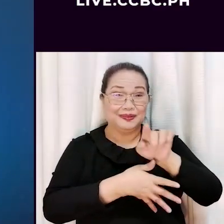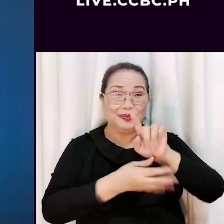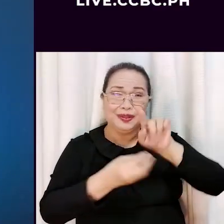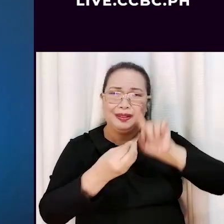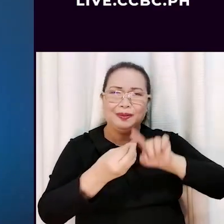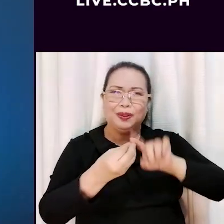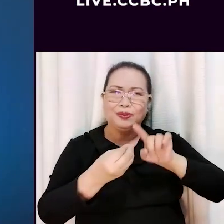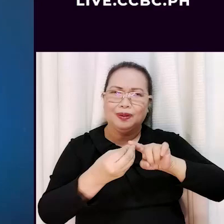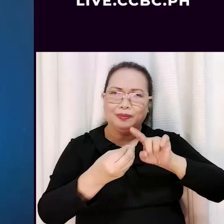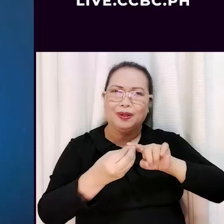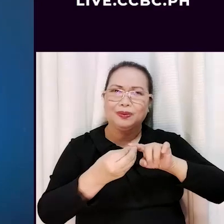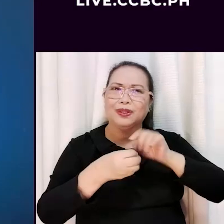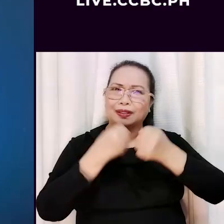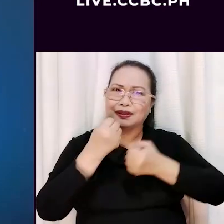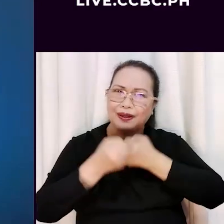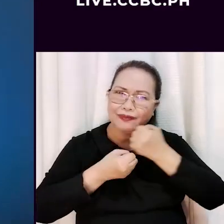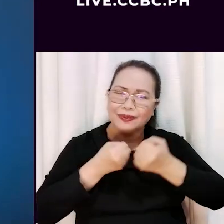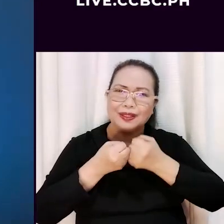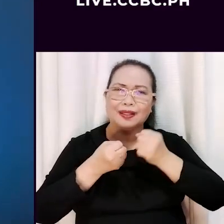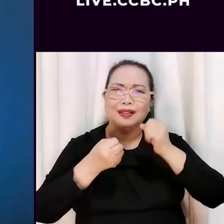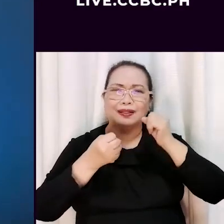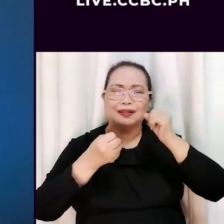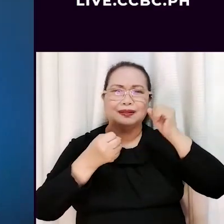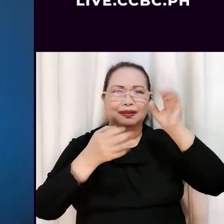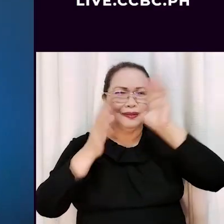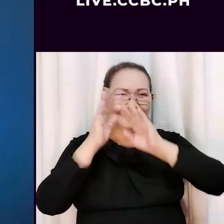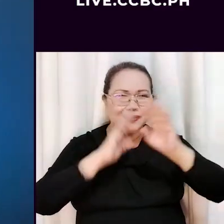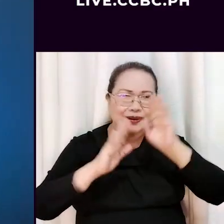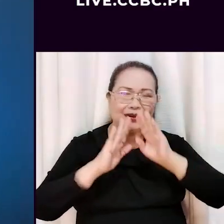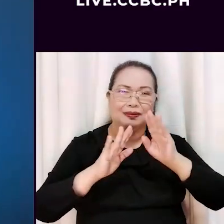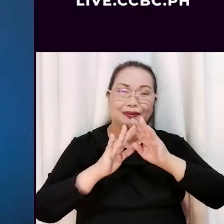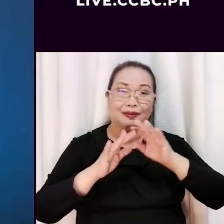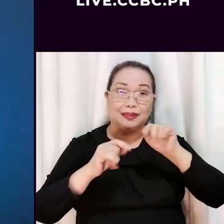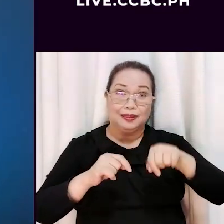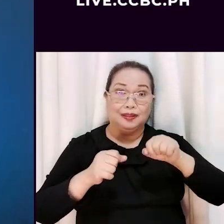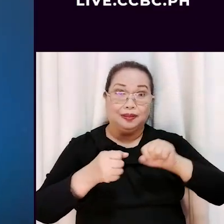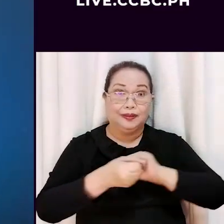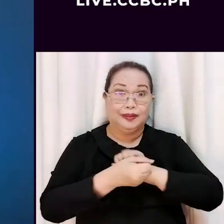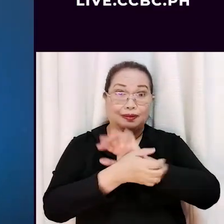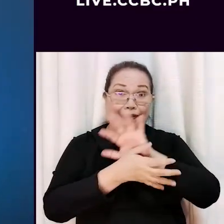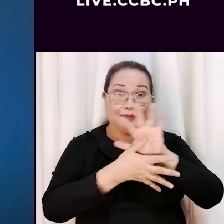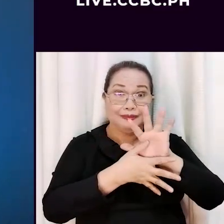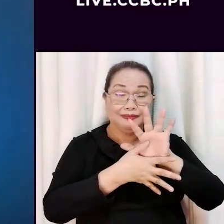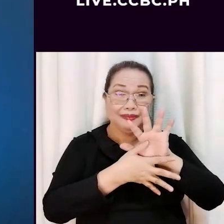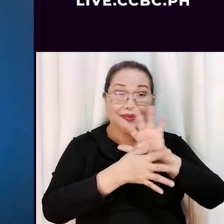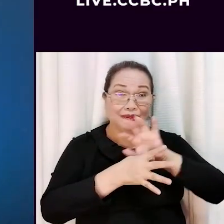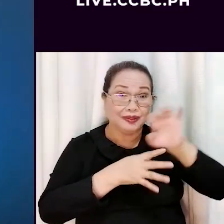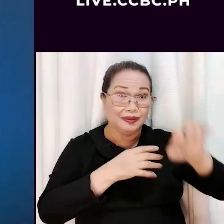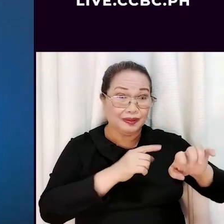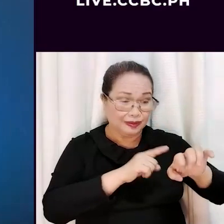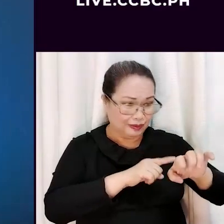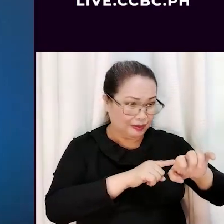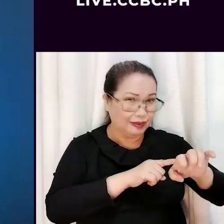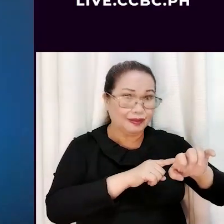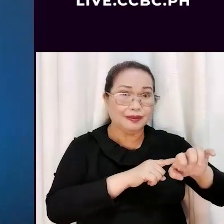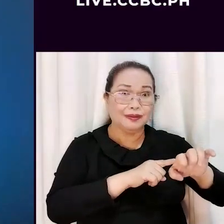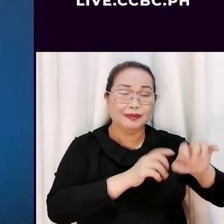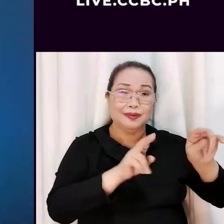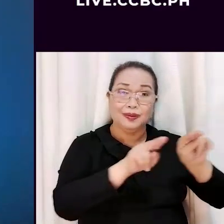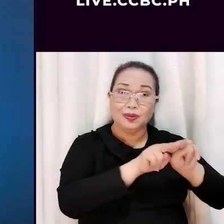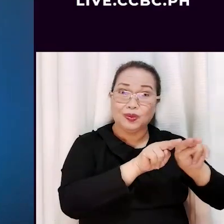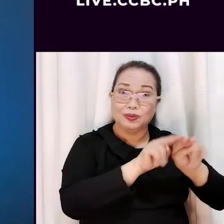And, you know, we know this, in this pandemic, we're not going to end in the normal that we used to